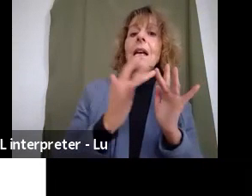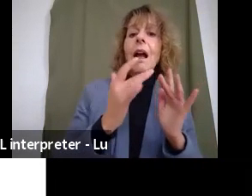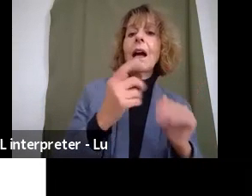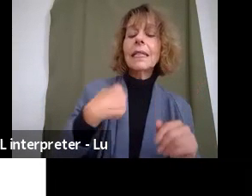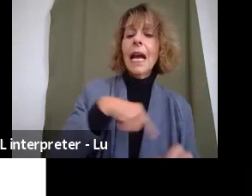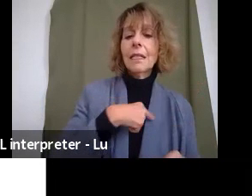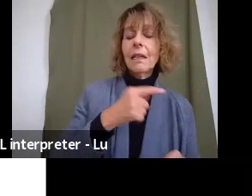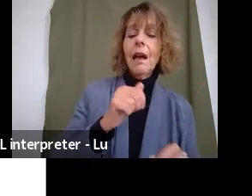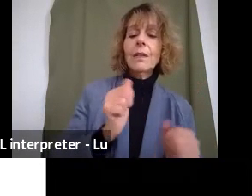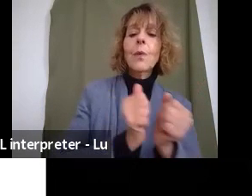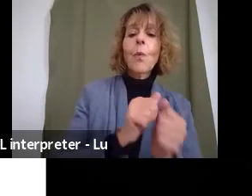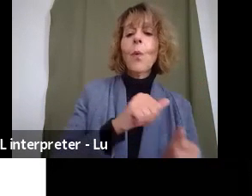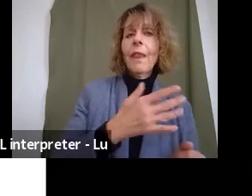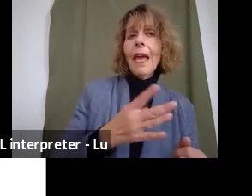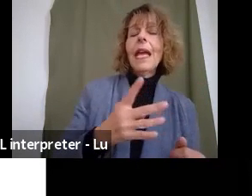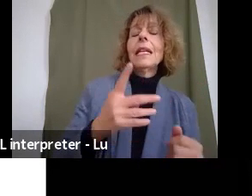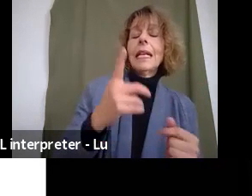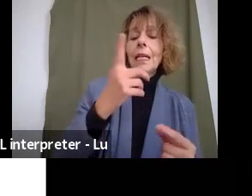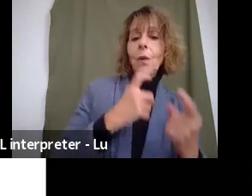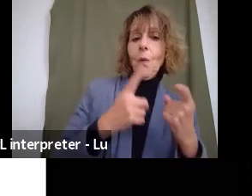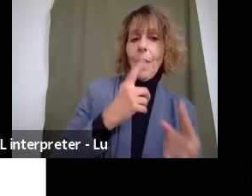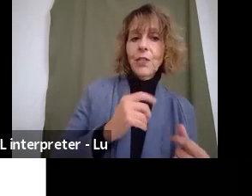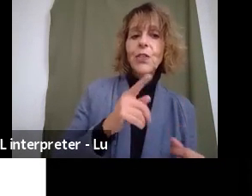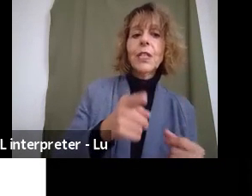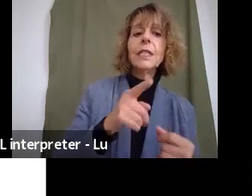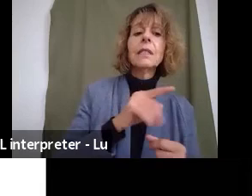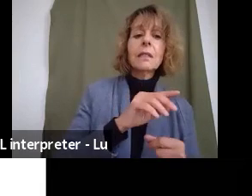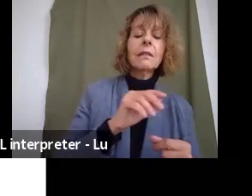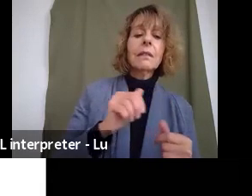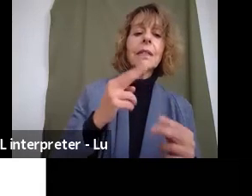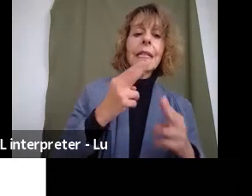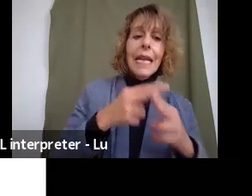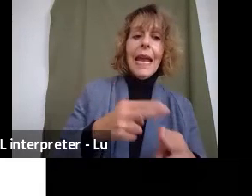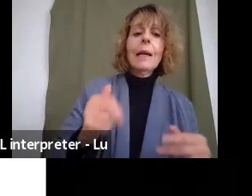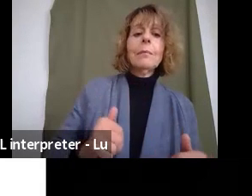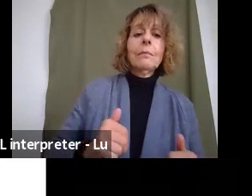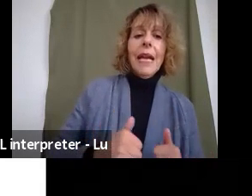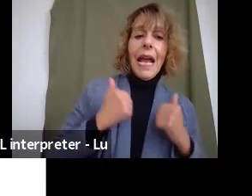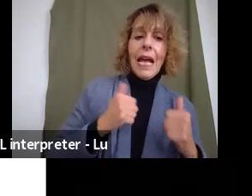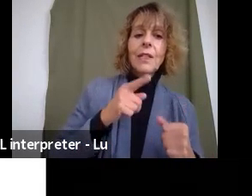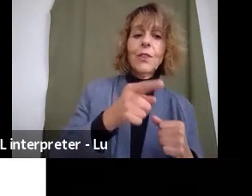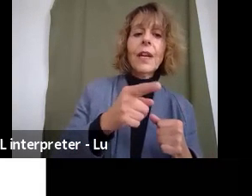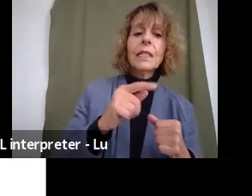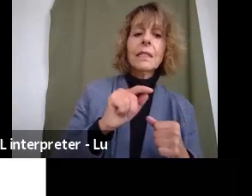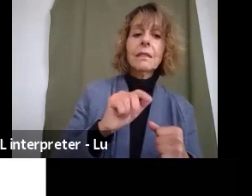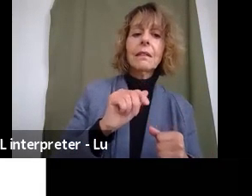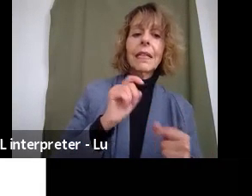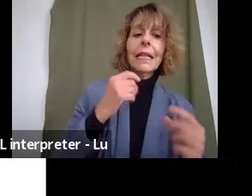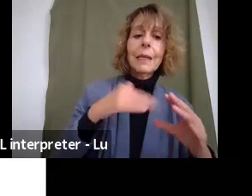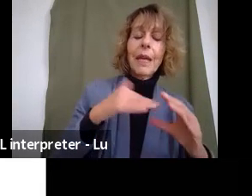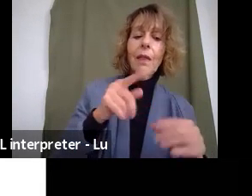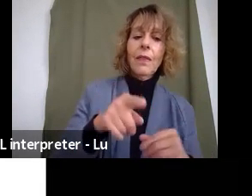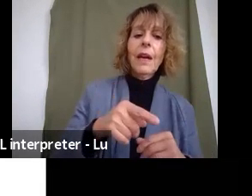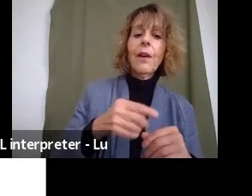shart@newenglandada.org, Kathy Gibbs, Gibbs at newenglandada.org. Phone number is